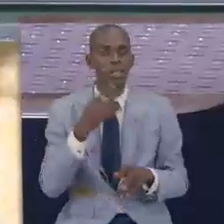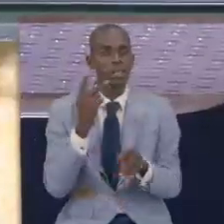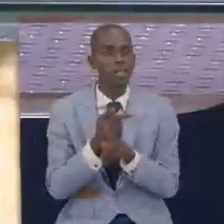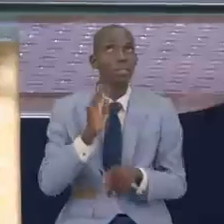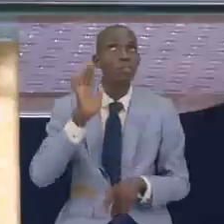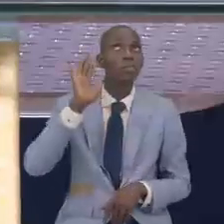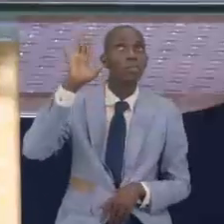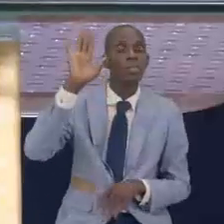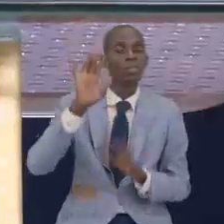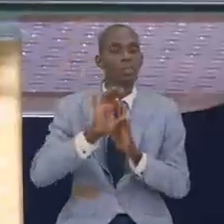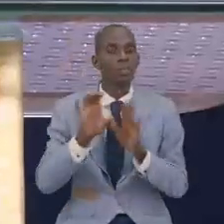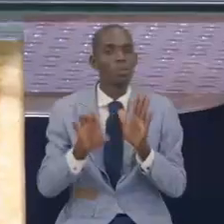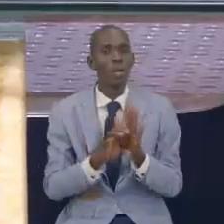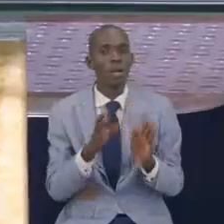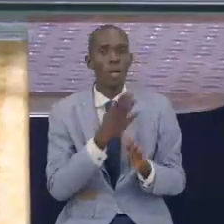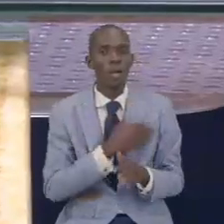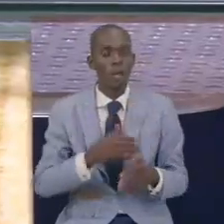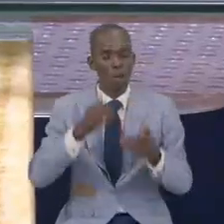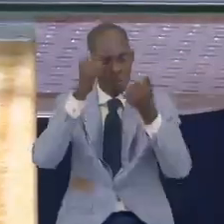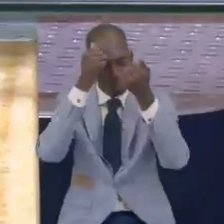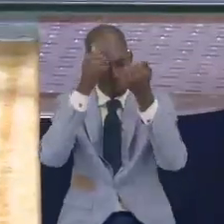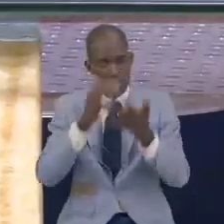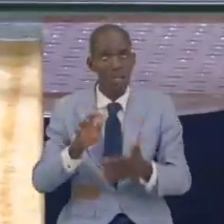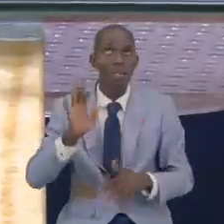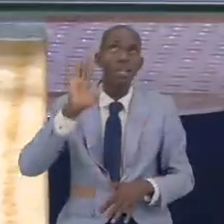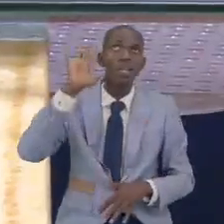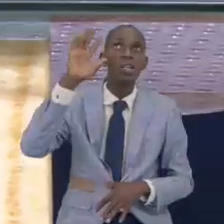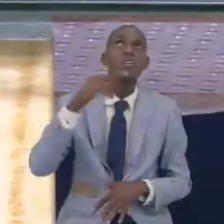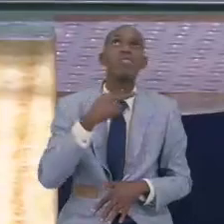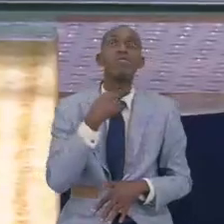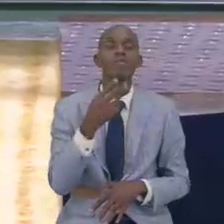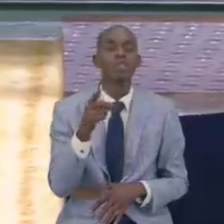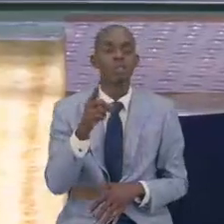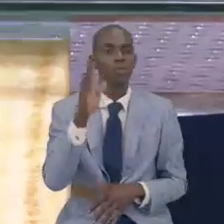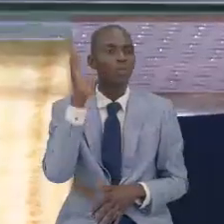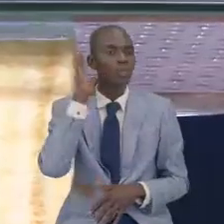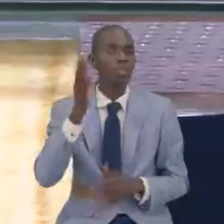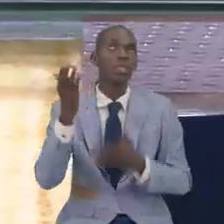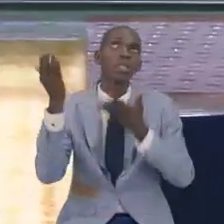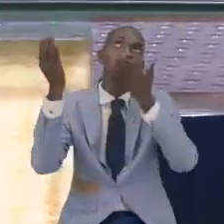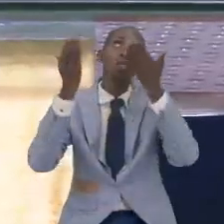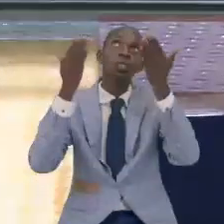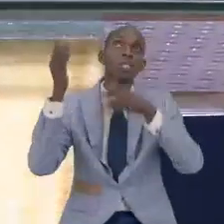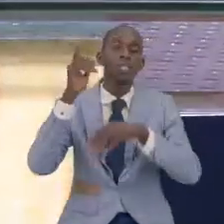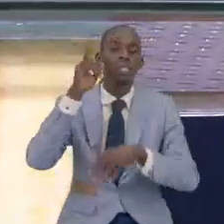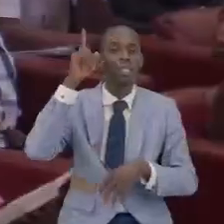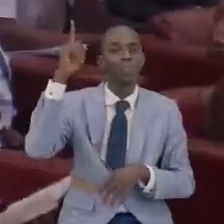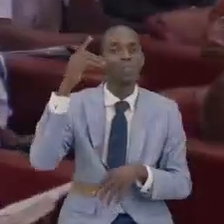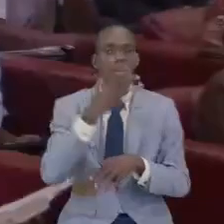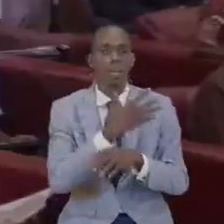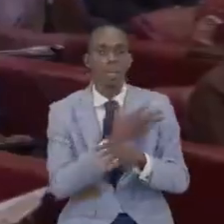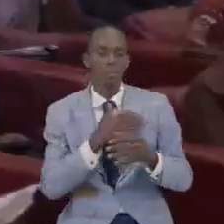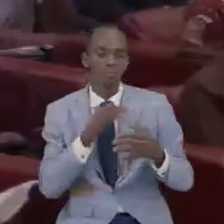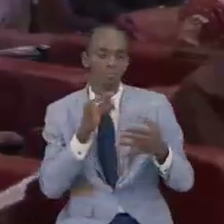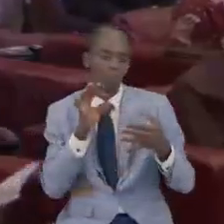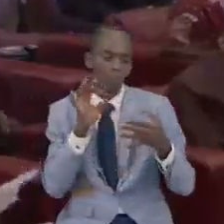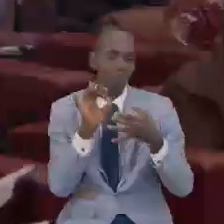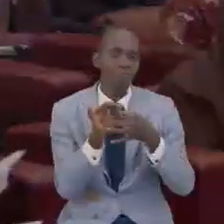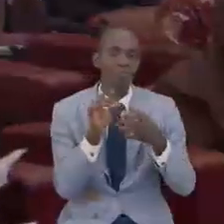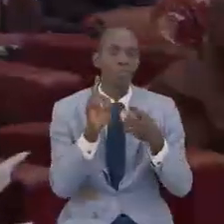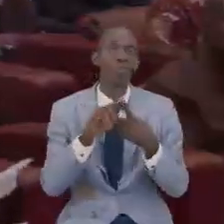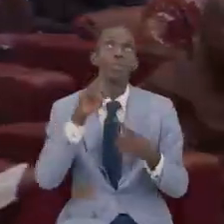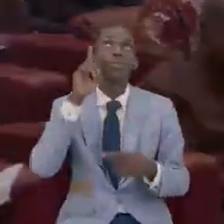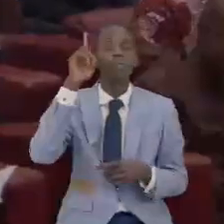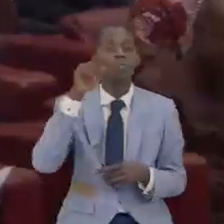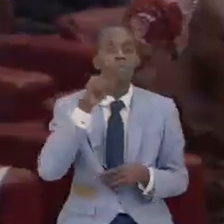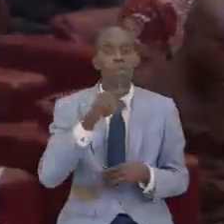commandments, and obey his voice, and ye shall serve and cleave unto him.